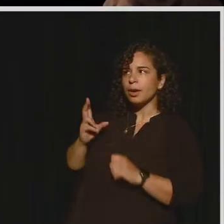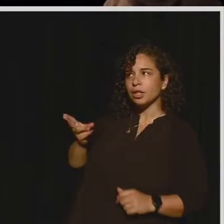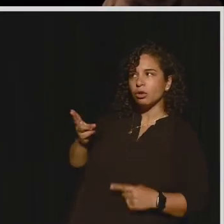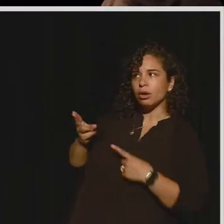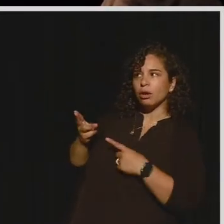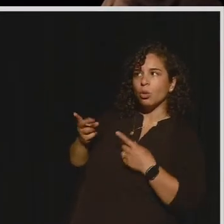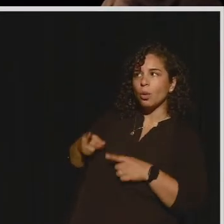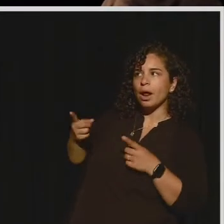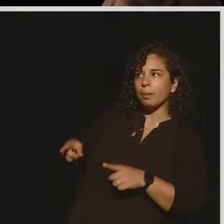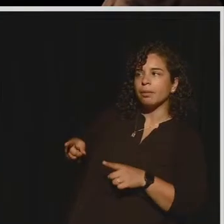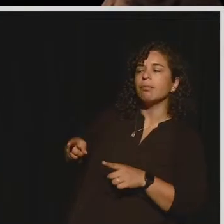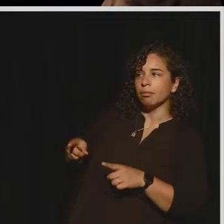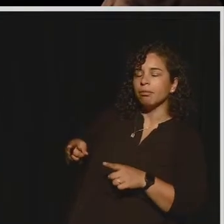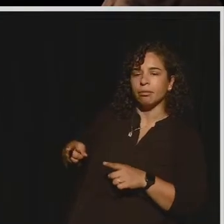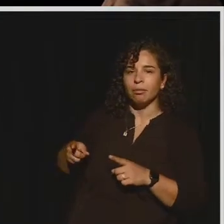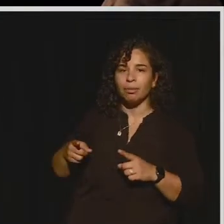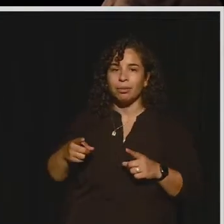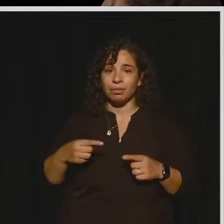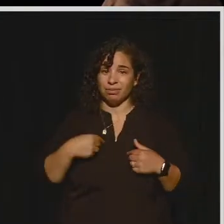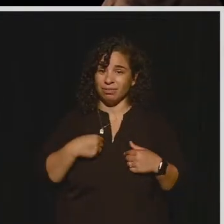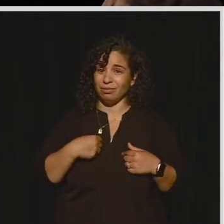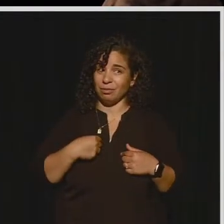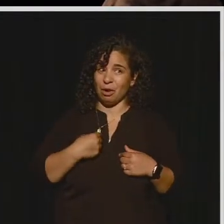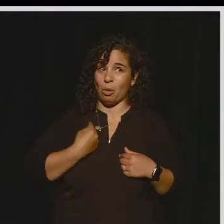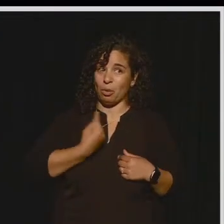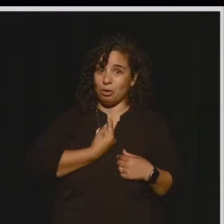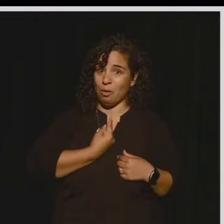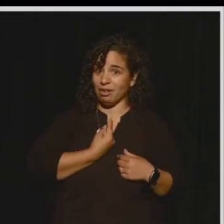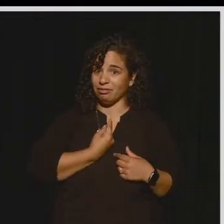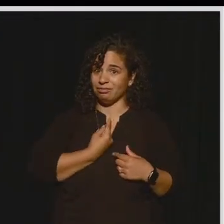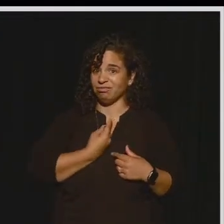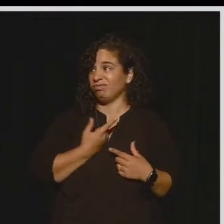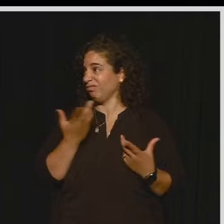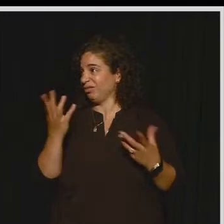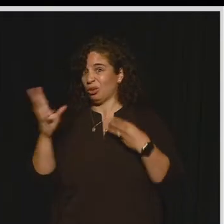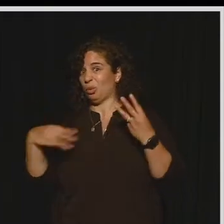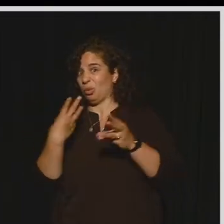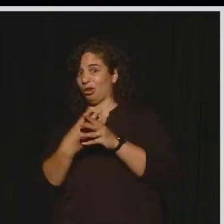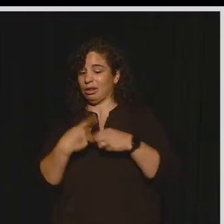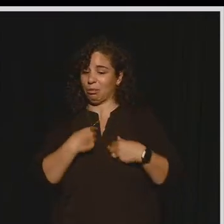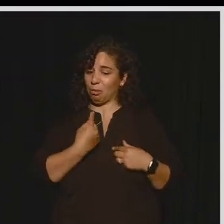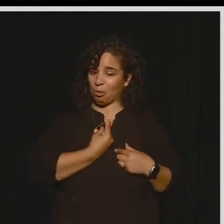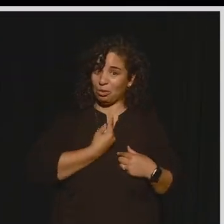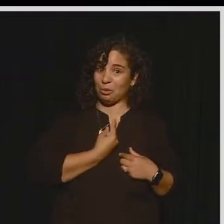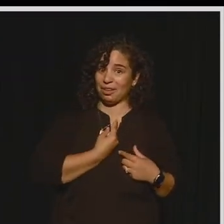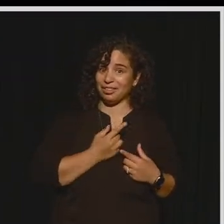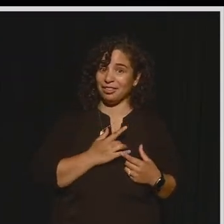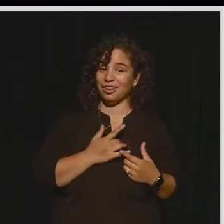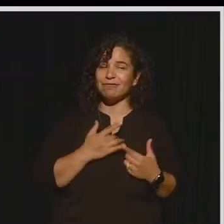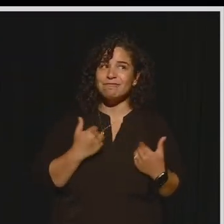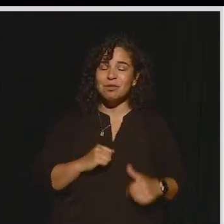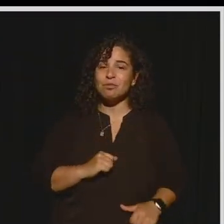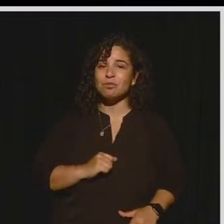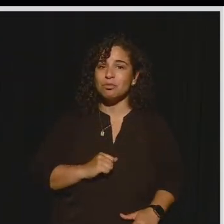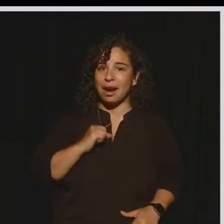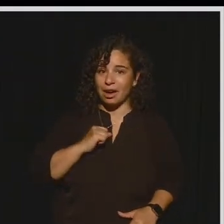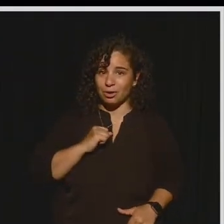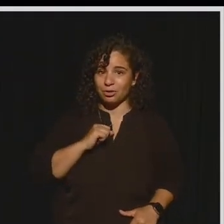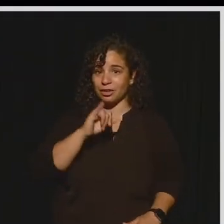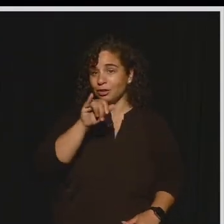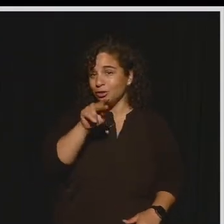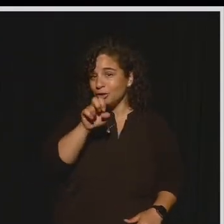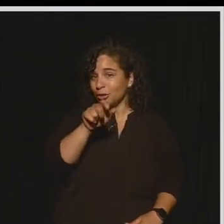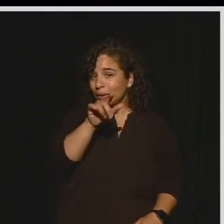I think I'm the only one in the world that's, you know, is super proud of the fact that the 27th of